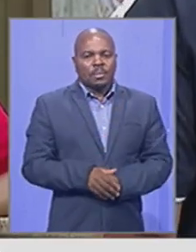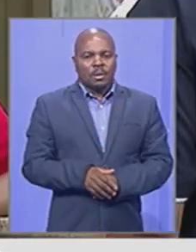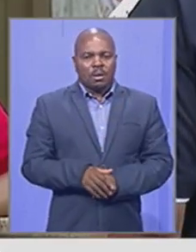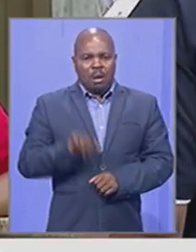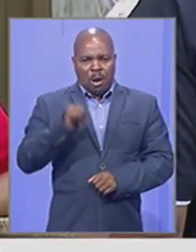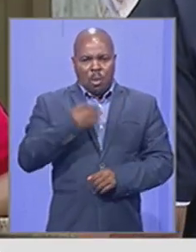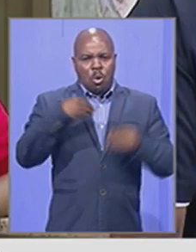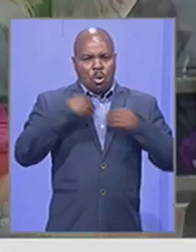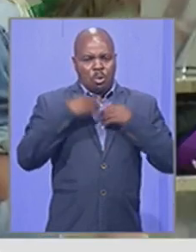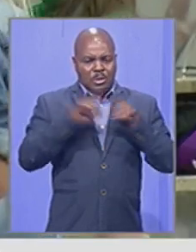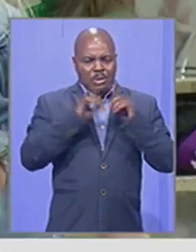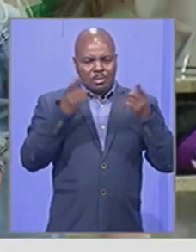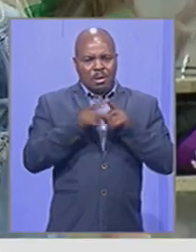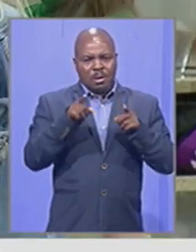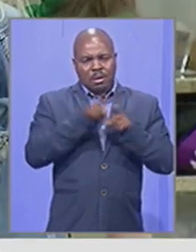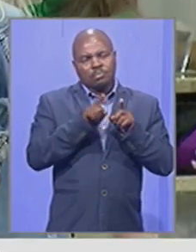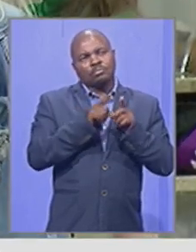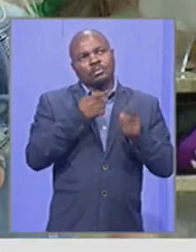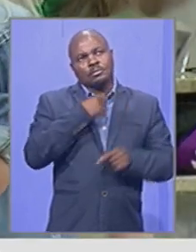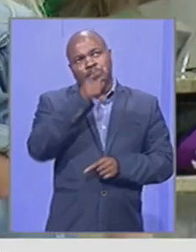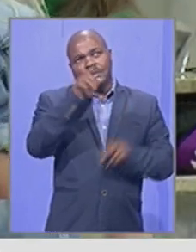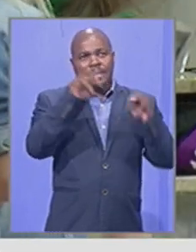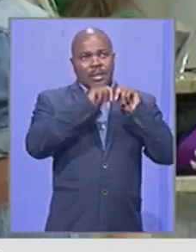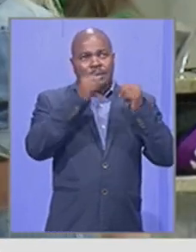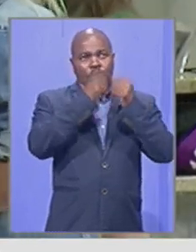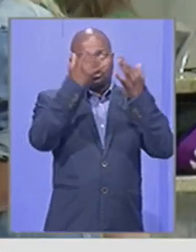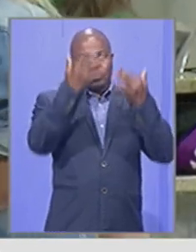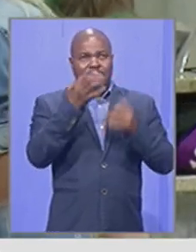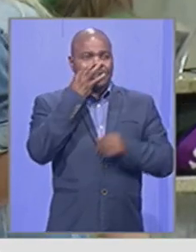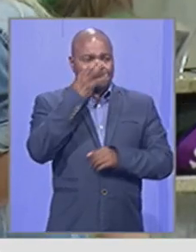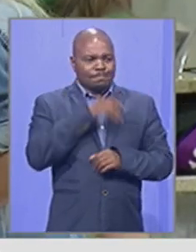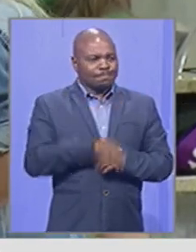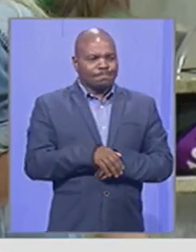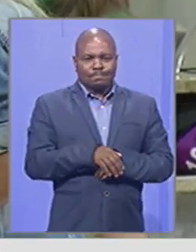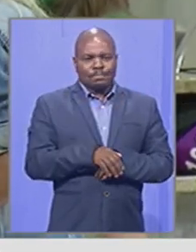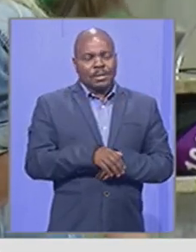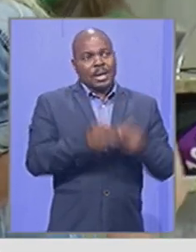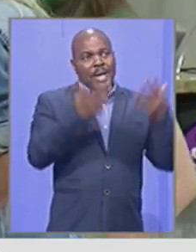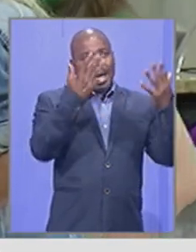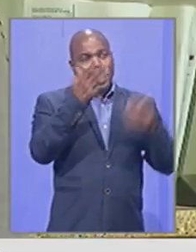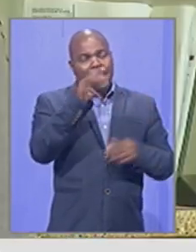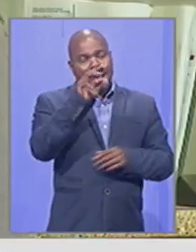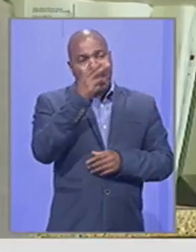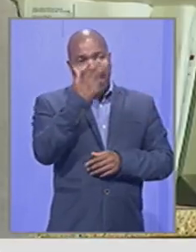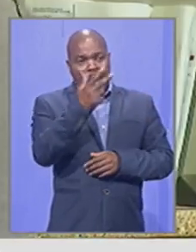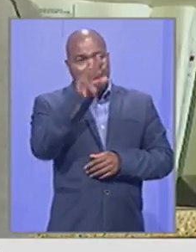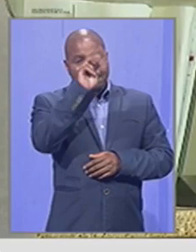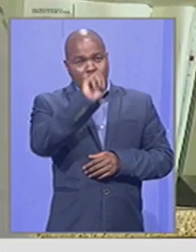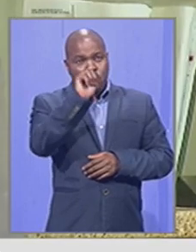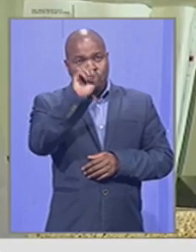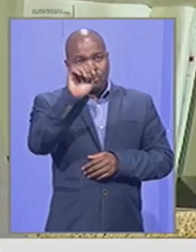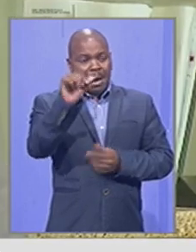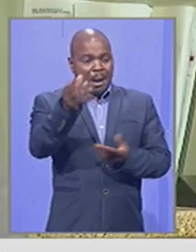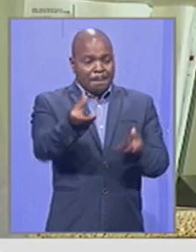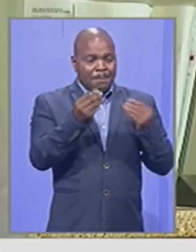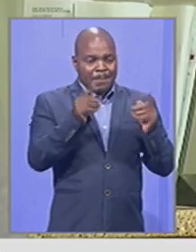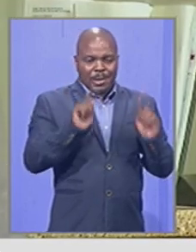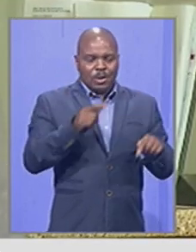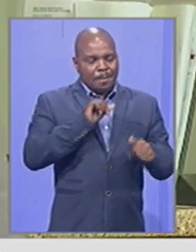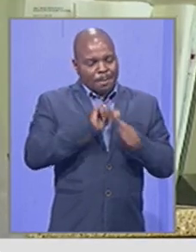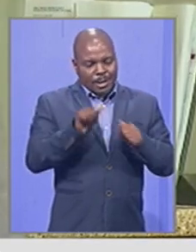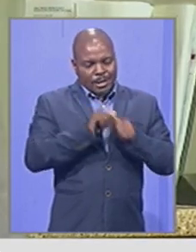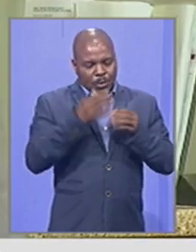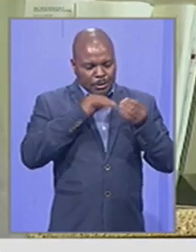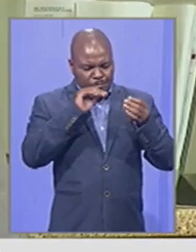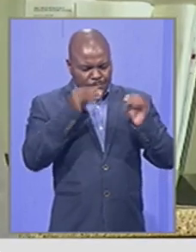as well as the National Treasury, they said to us, there's no way we're going to give you 8 billion. You need to go back and rework your numbers.